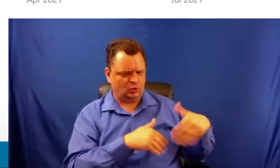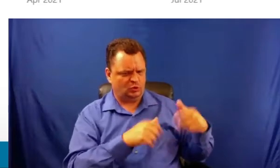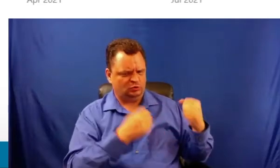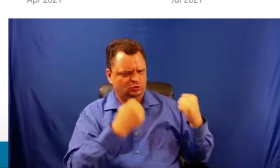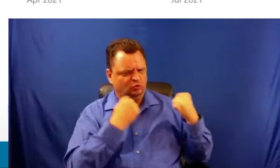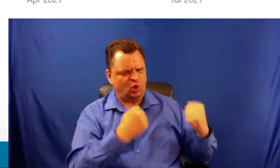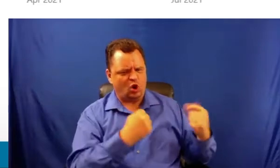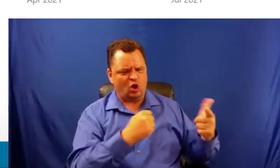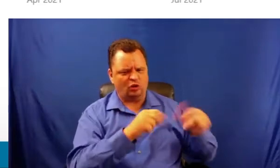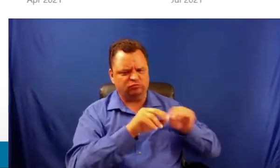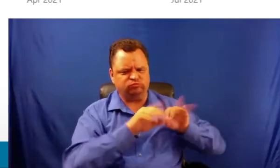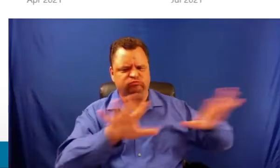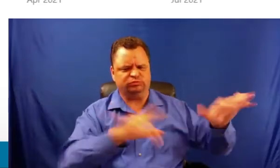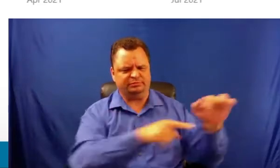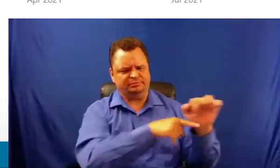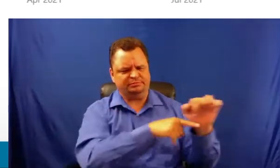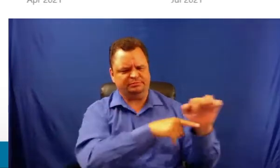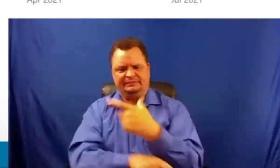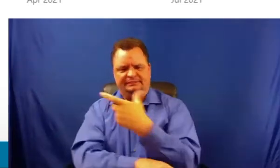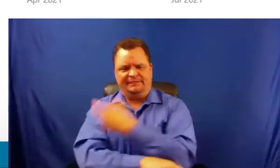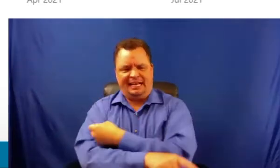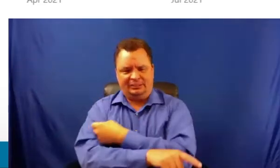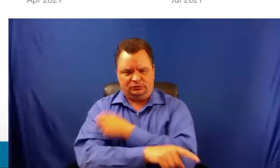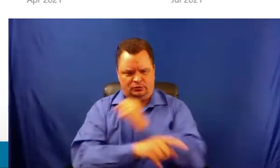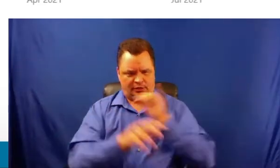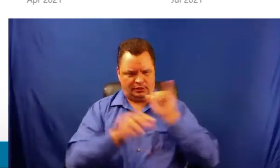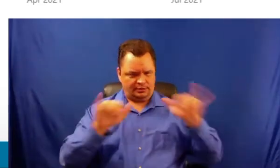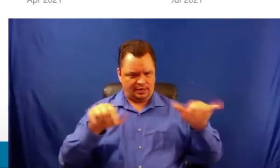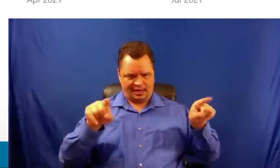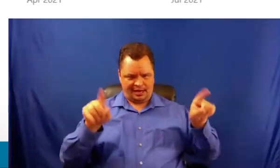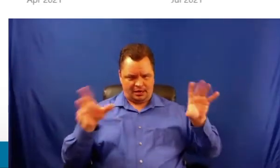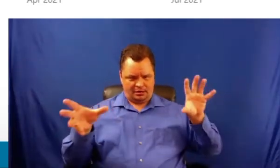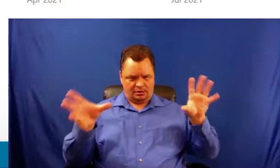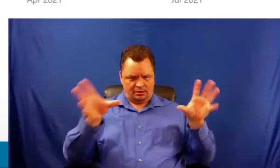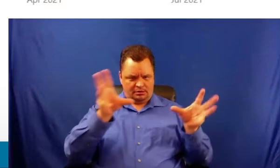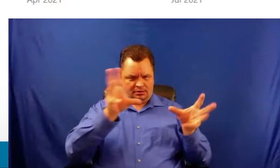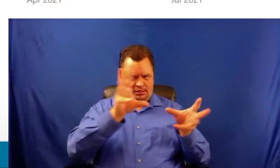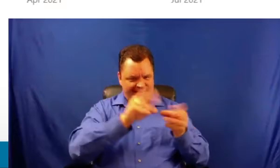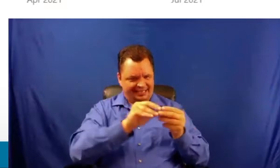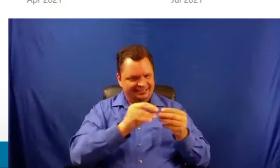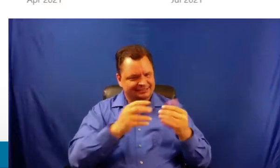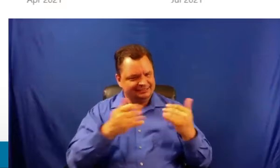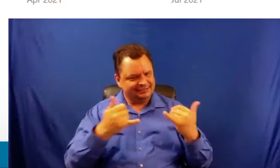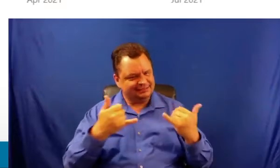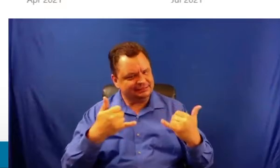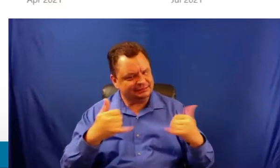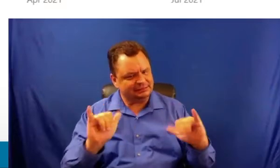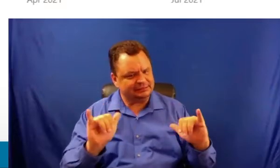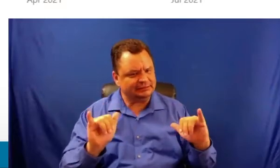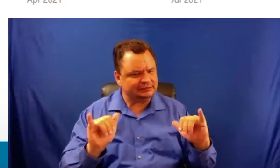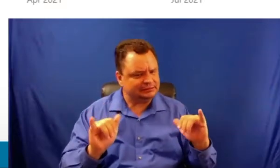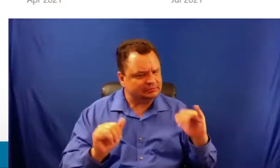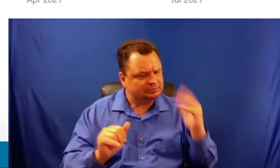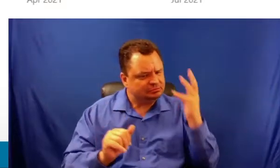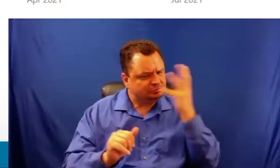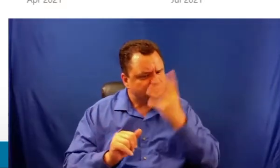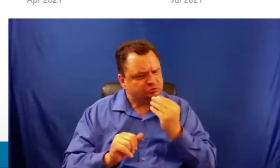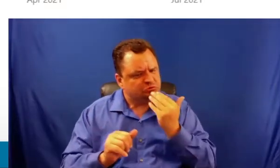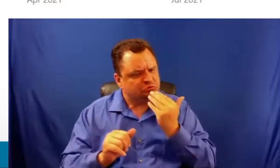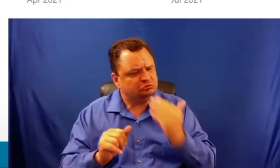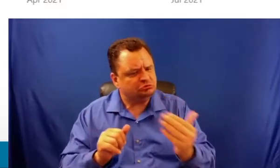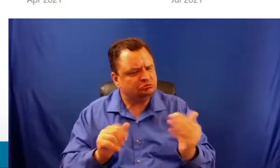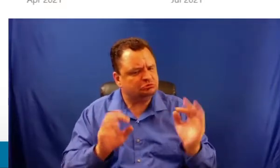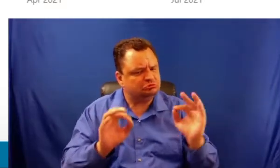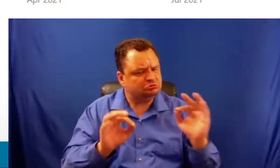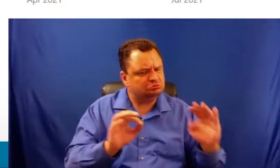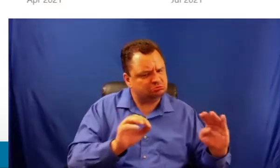these things together, it shows you that we're still doing pretty well overall especially when you look around the United States, you look, for instance, at states